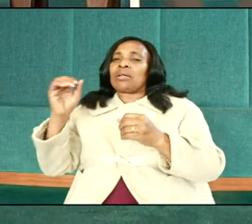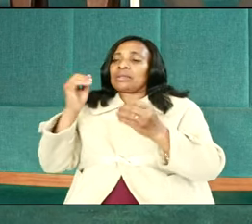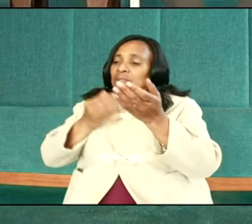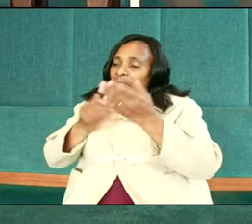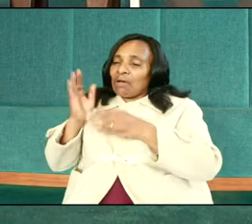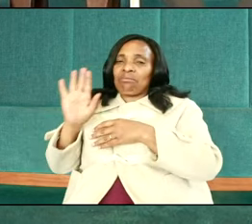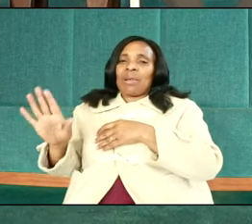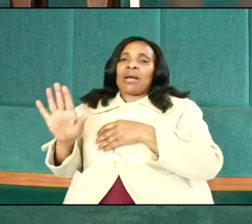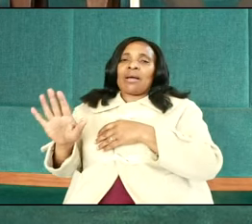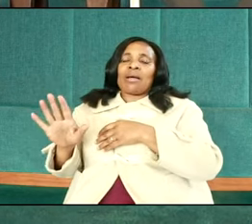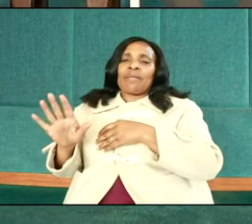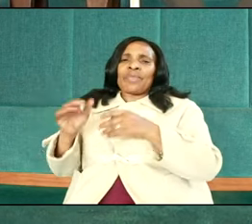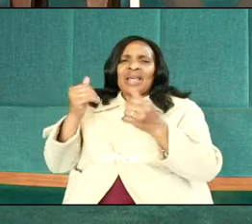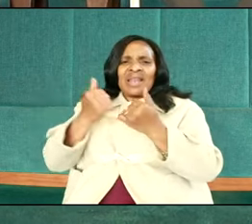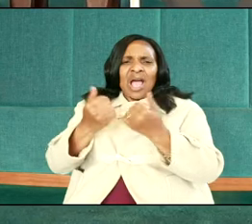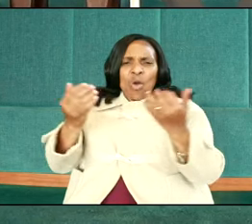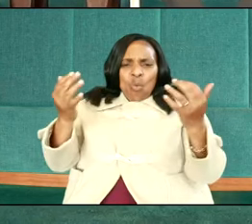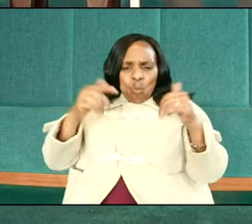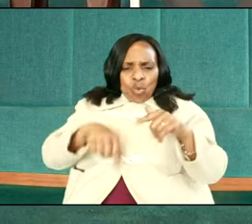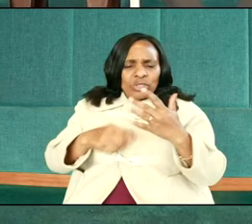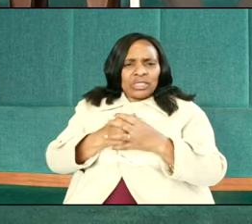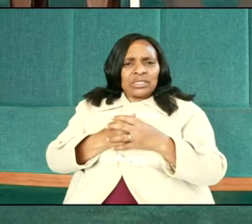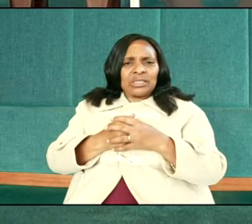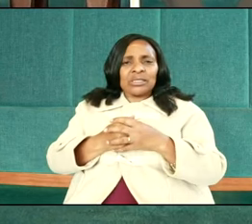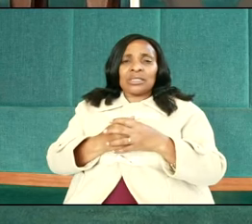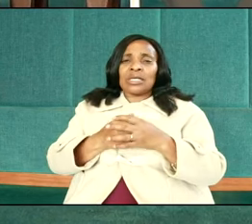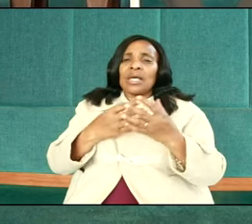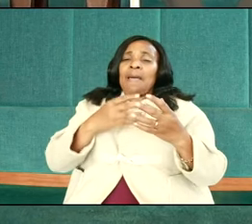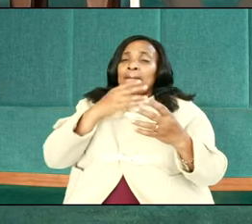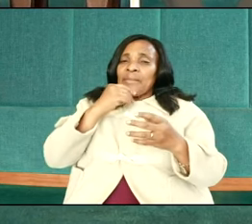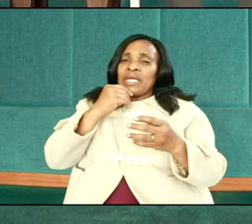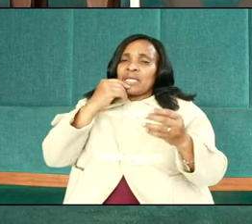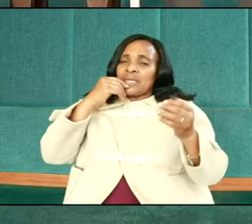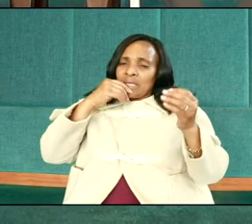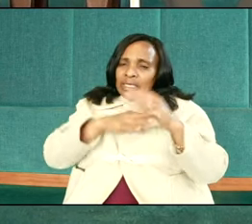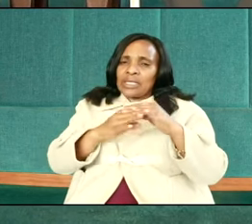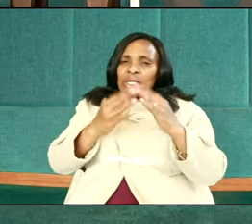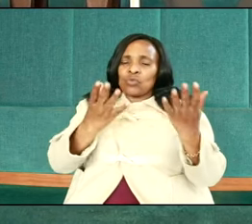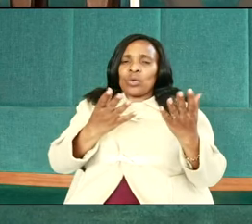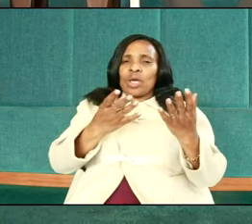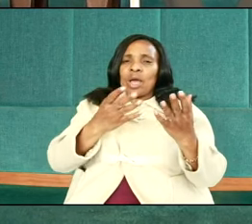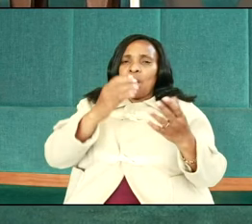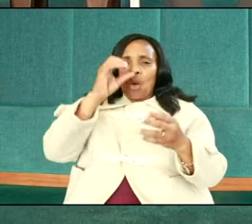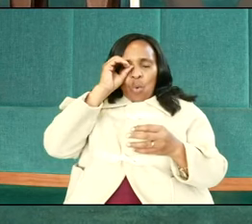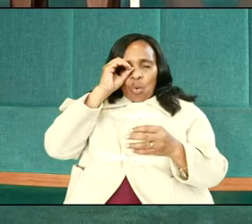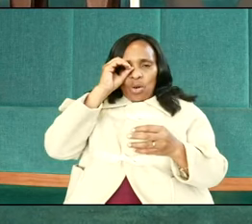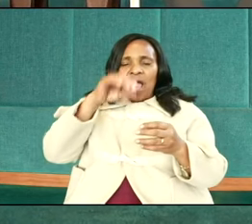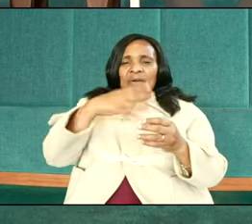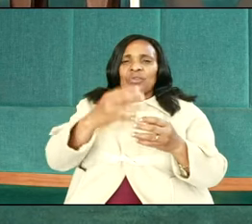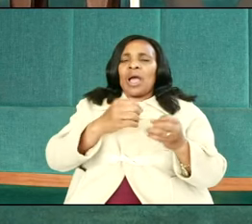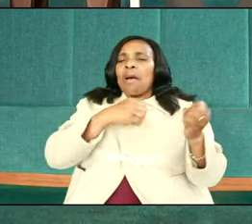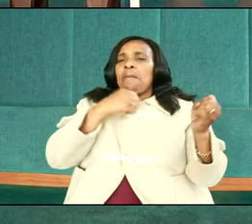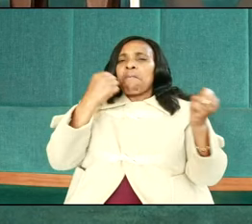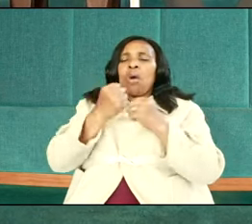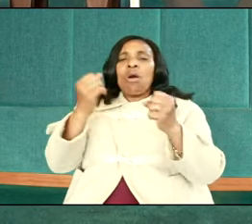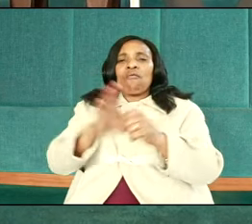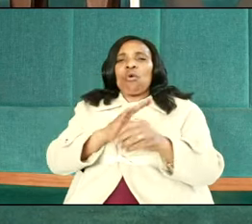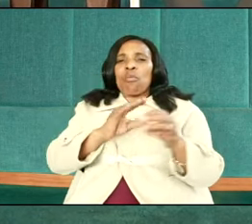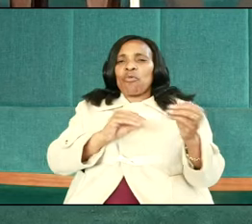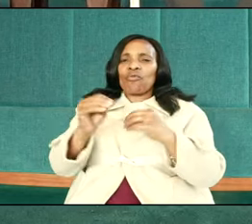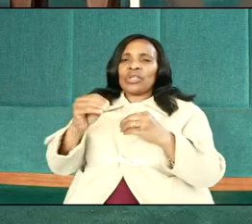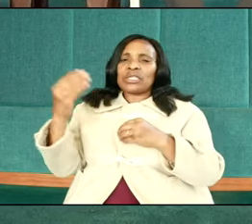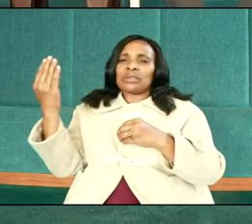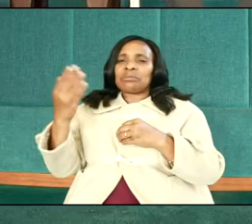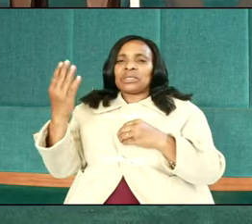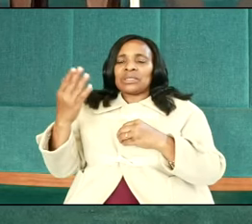the anticlimax here is the guy goes into a cave. After such a powerful moving speech, he's like, guys,